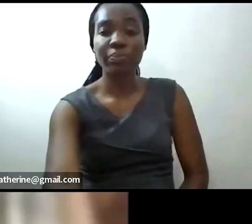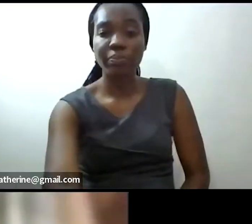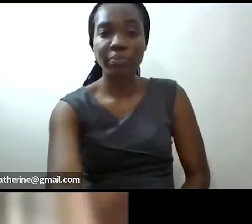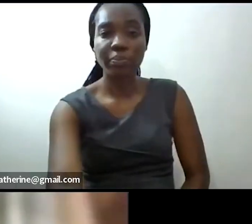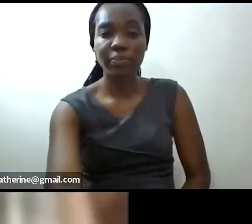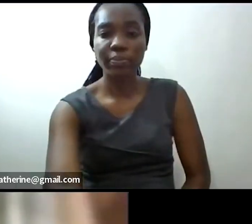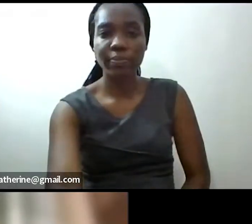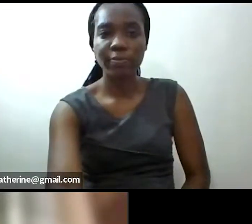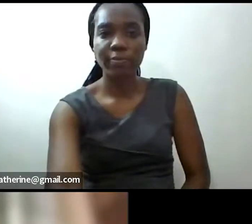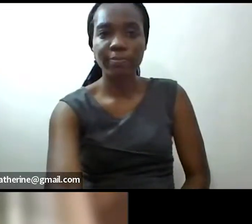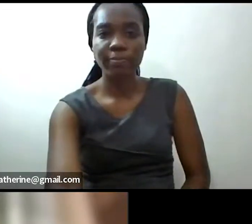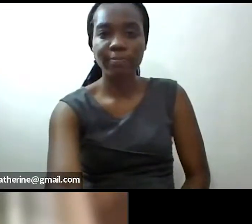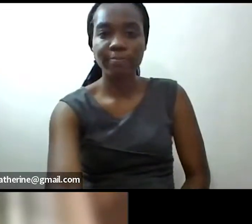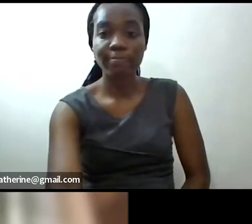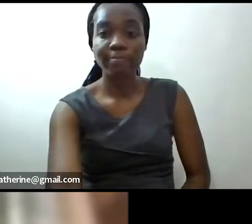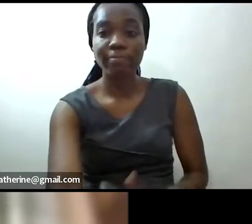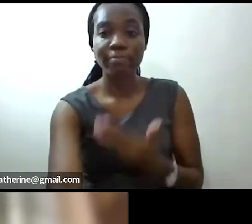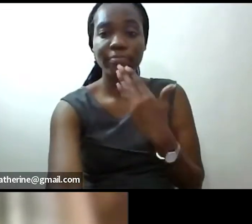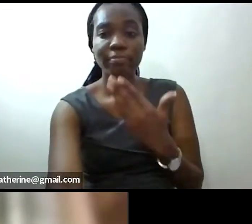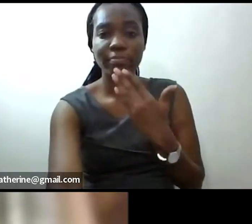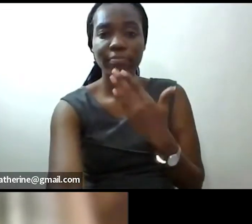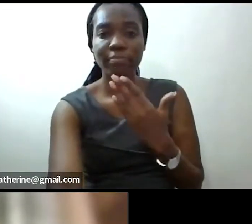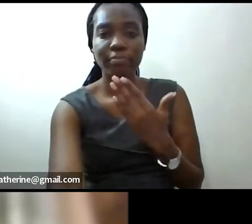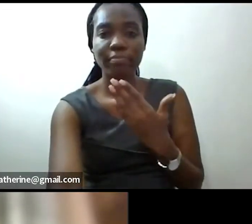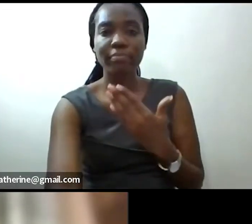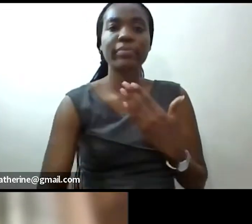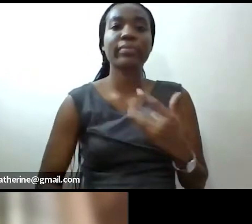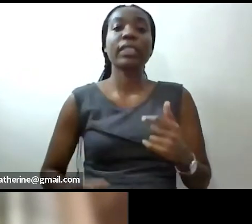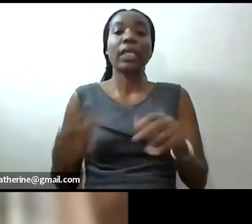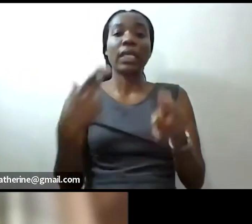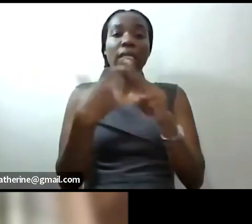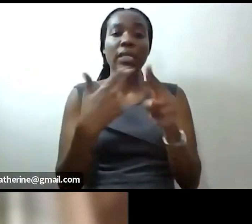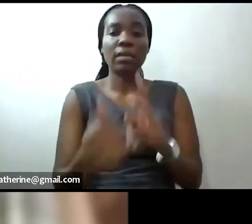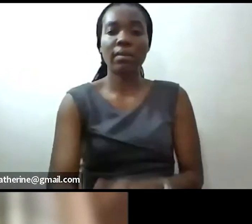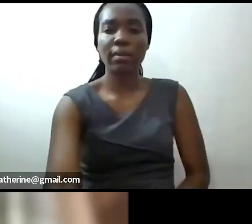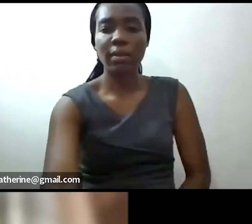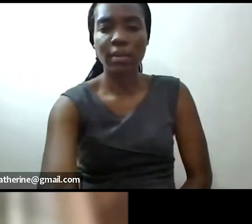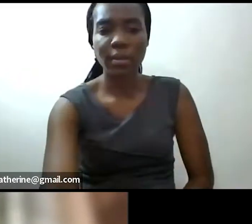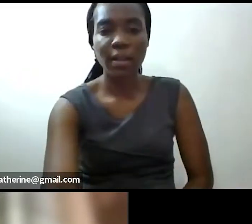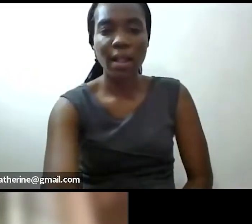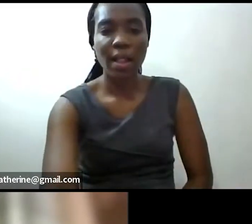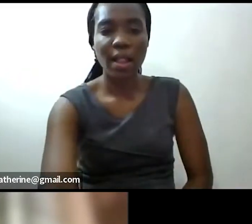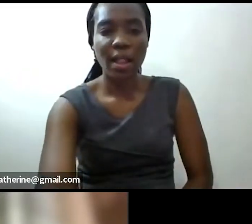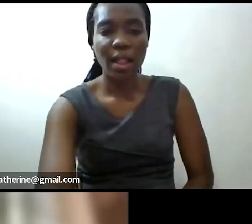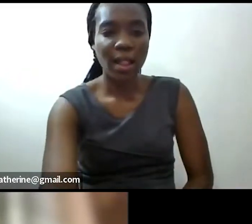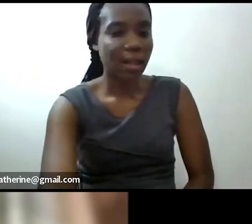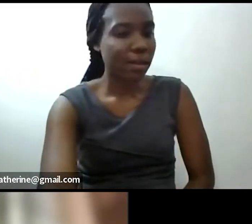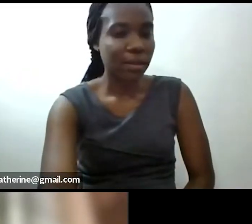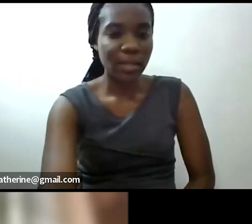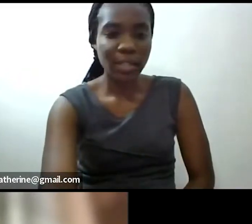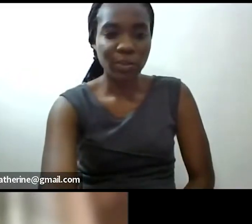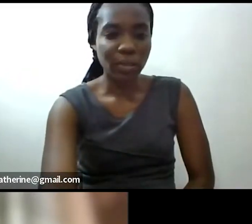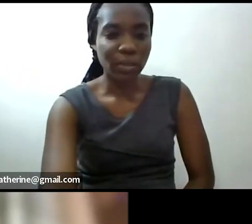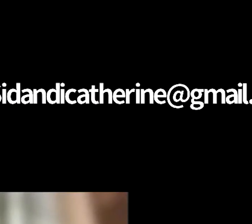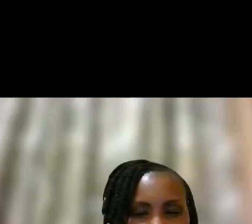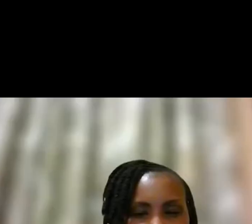Okay, thank you, Grace. My name is Bob Karina. I'm the chairman of Faida Investment